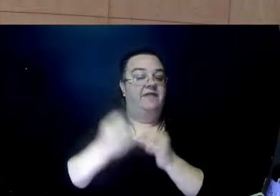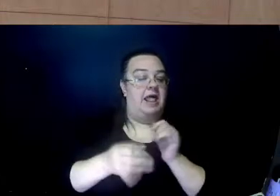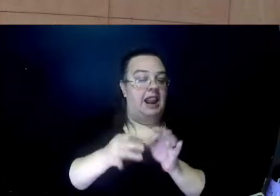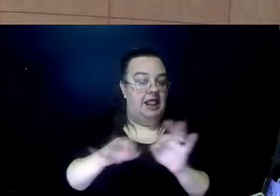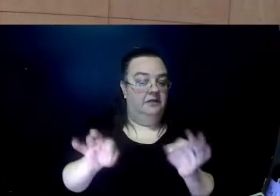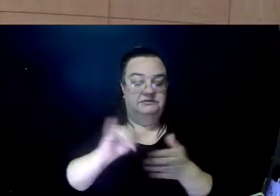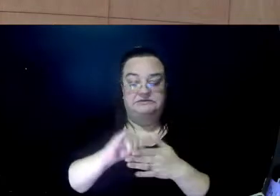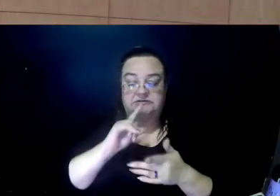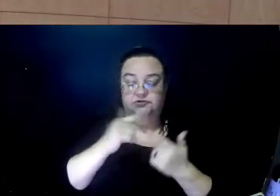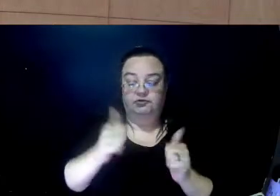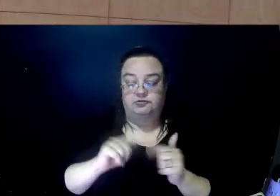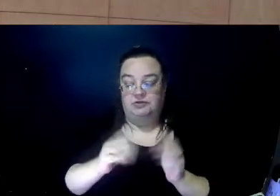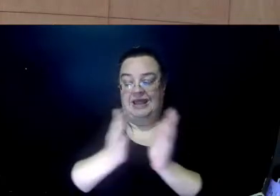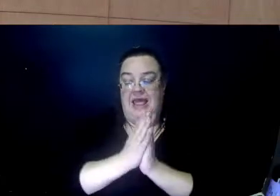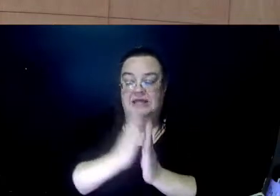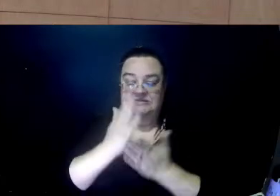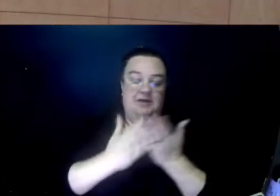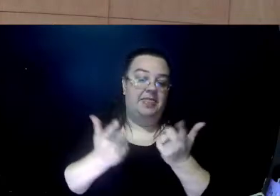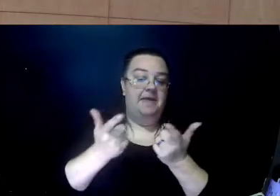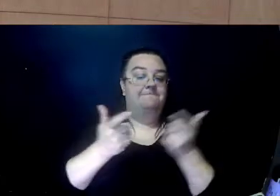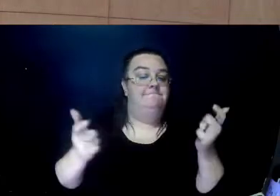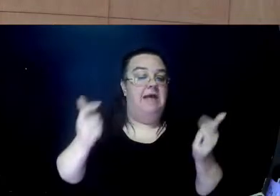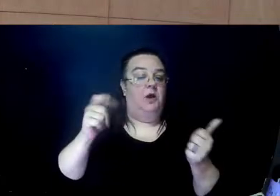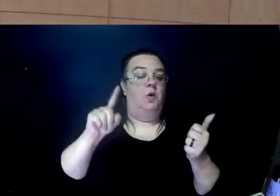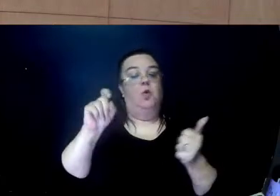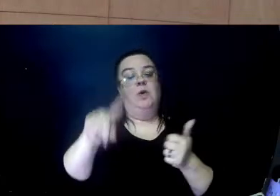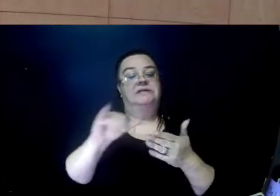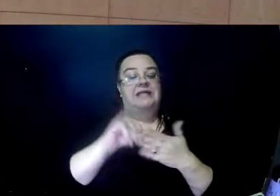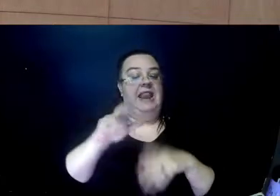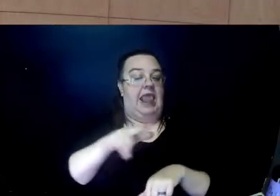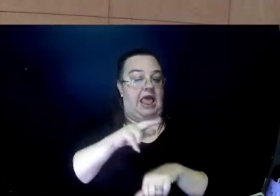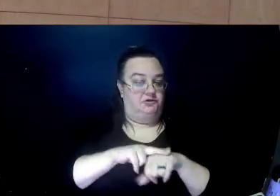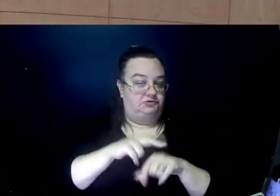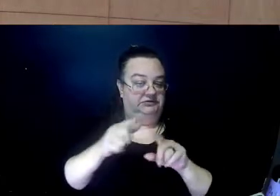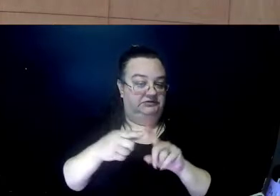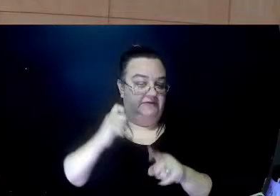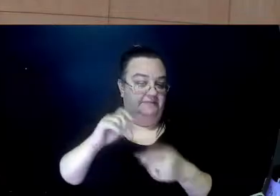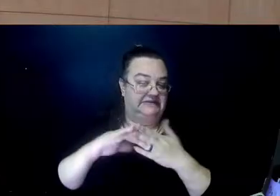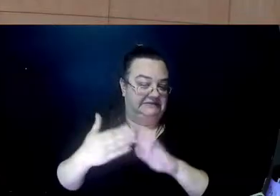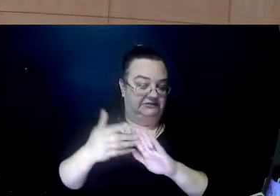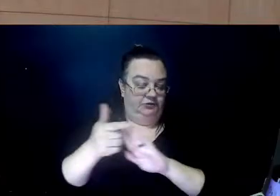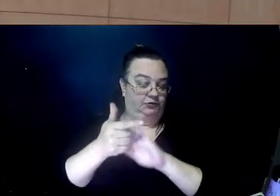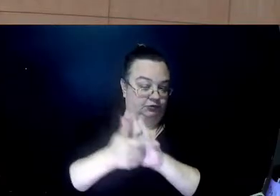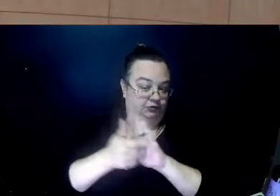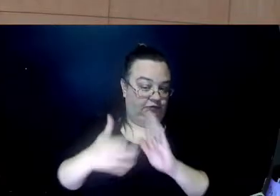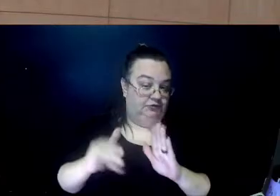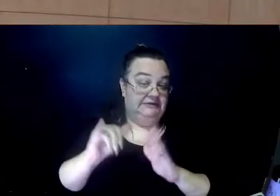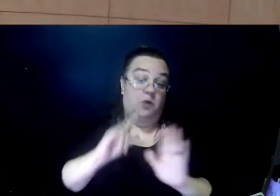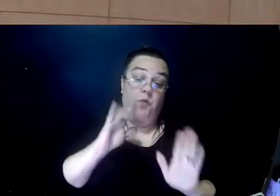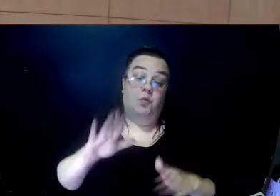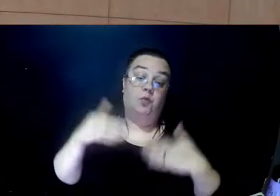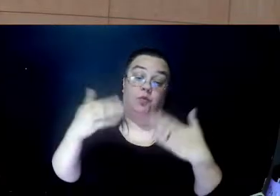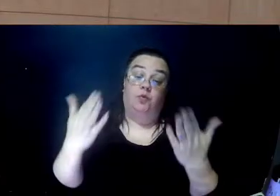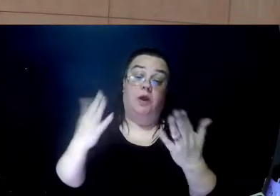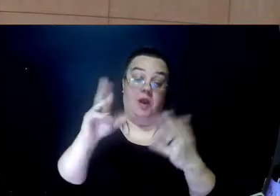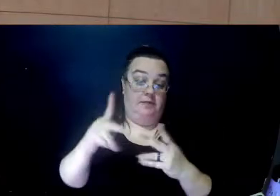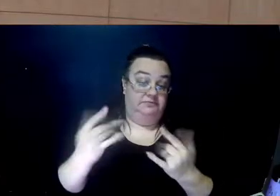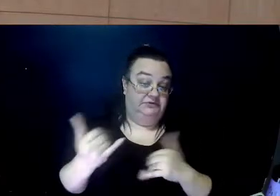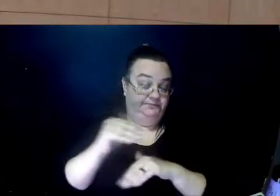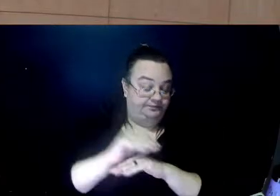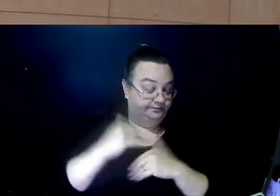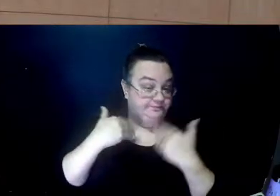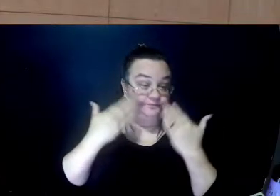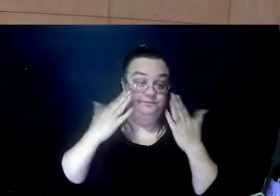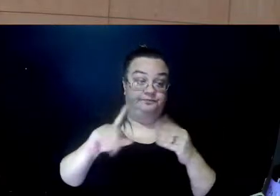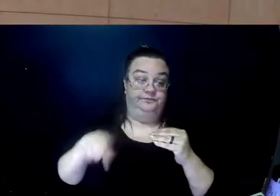ask some of the macro questions that come naturally to the town attorney that were raised tonight. So I don't know